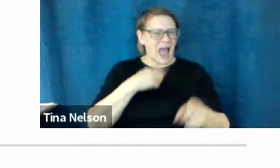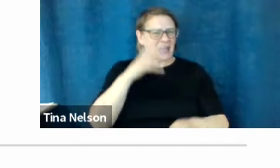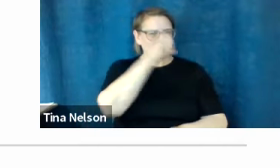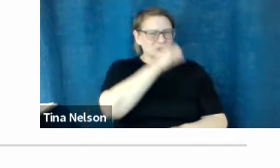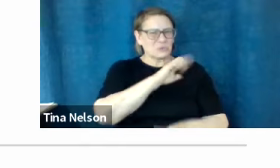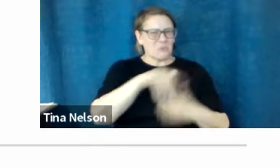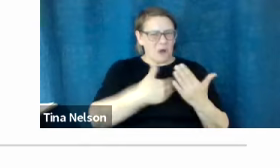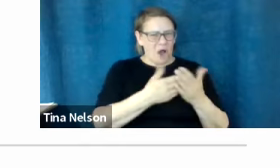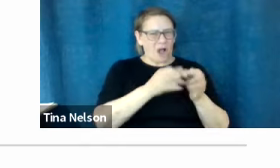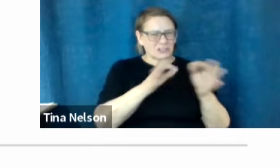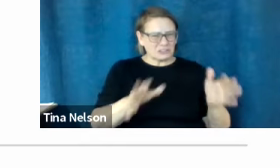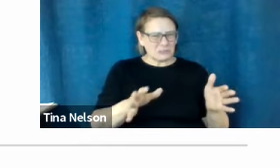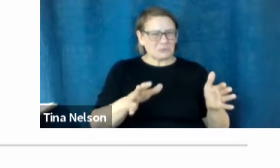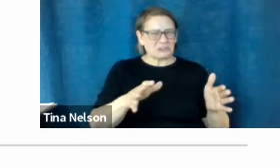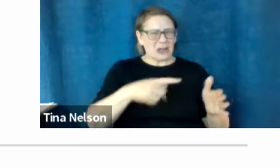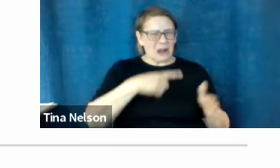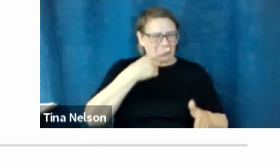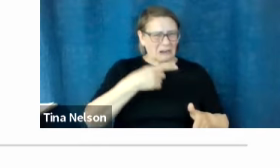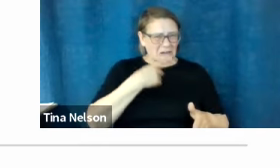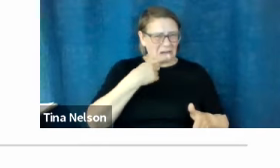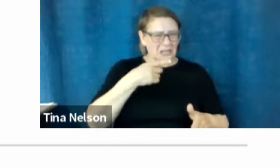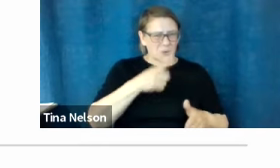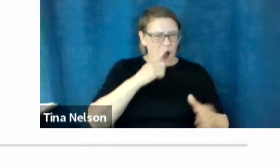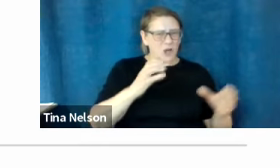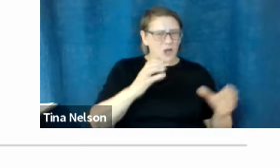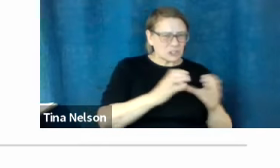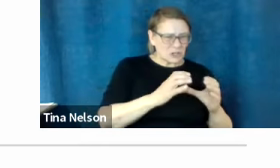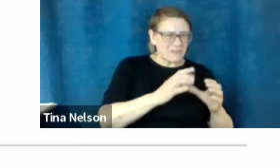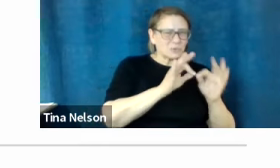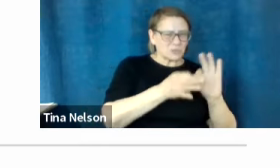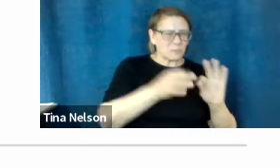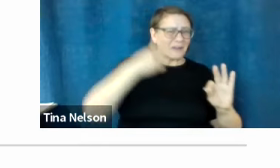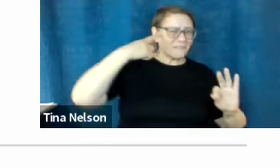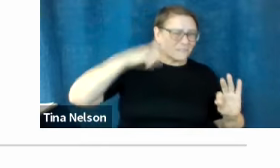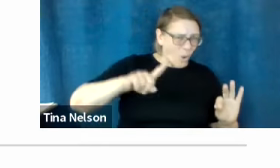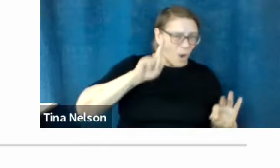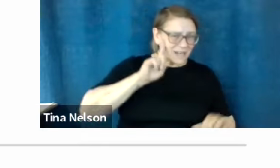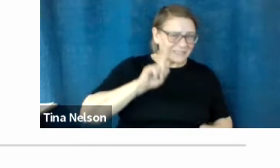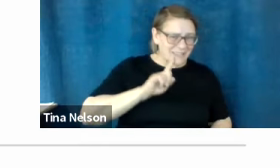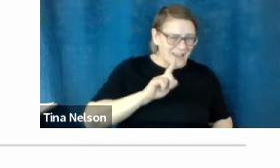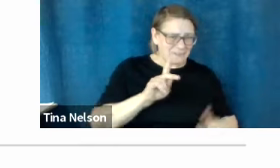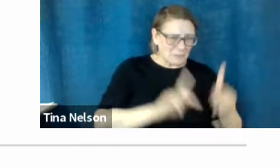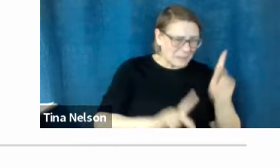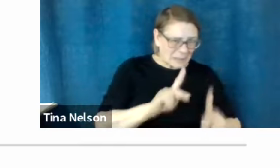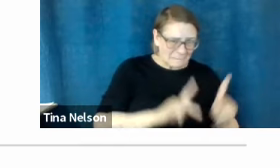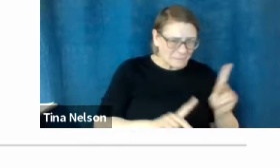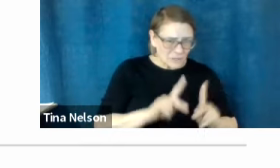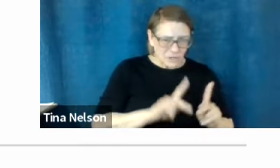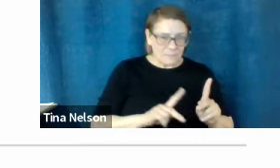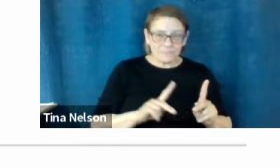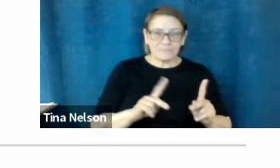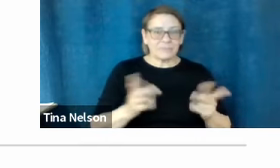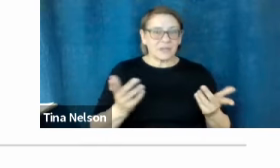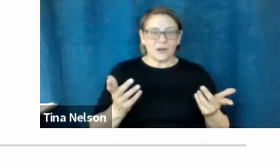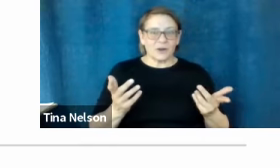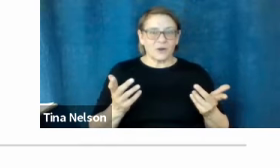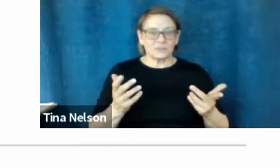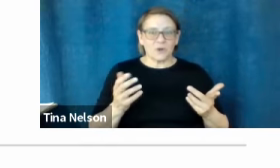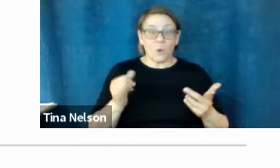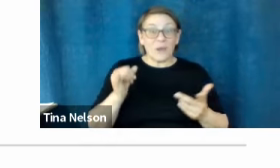certified deaf interpreter, you know, so that's, and even if it was, even if it was perceived as a normal, normal, quote unquote, hearing